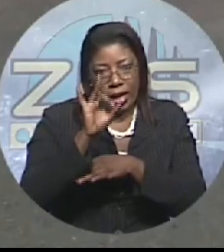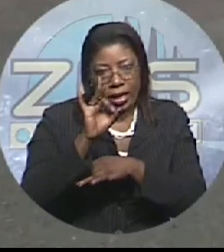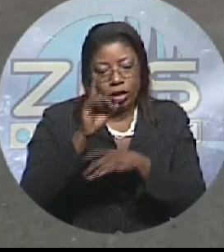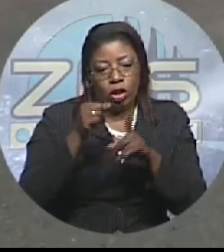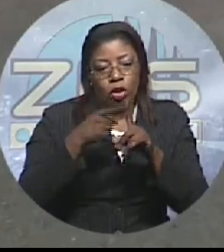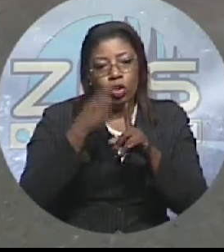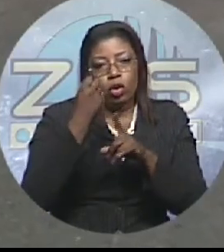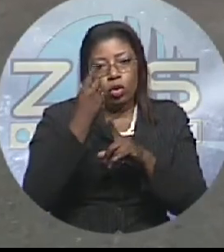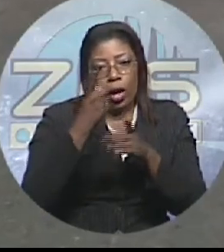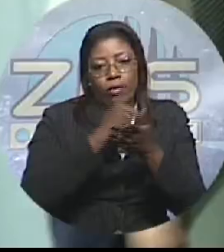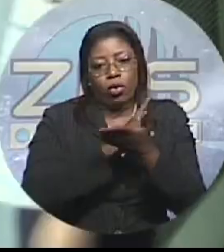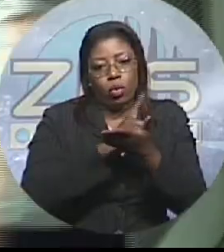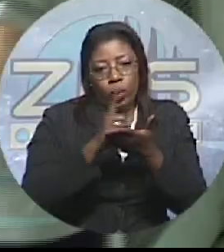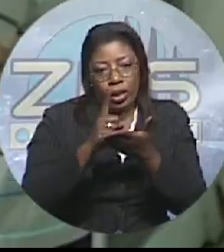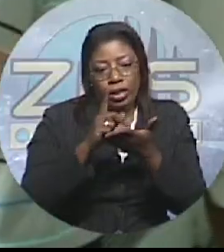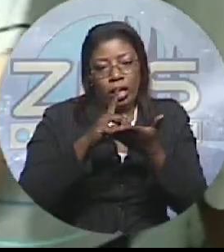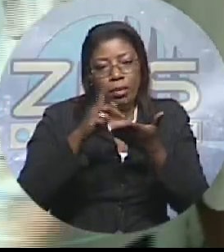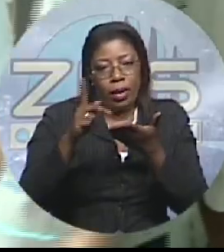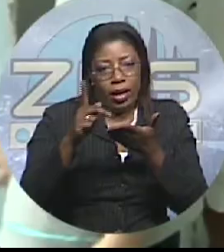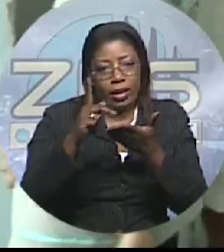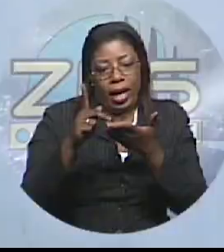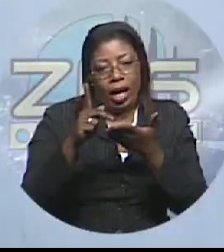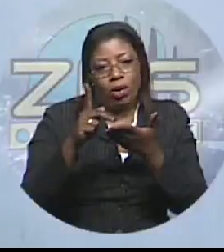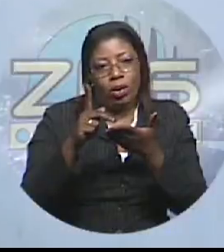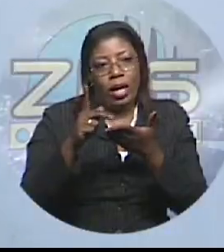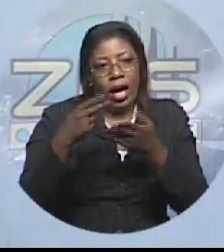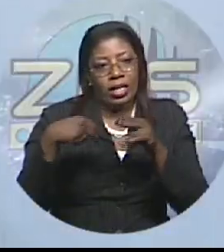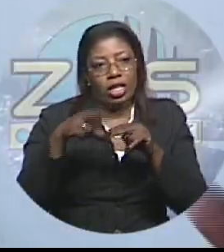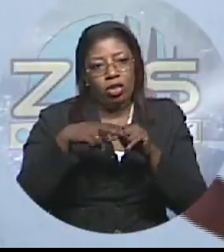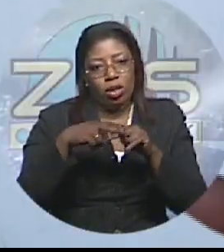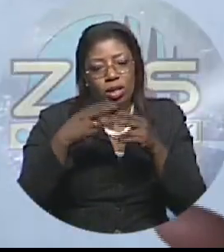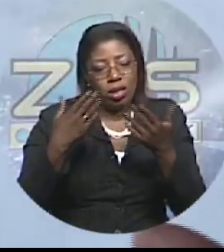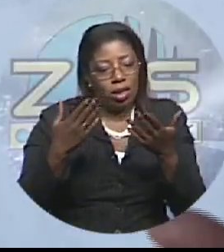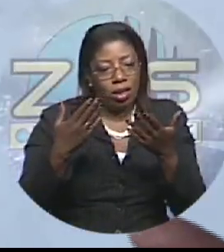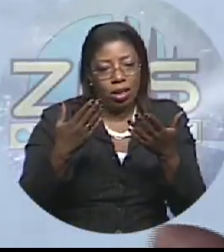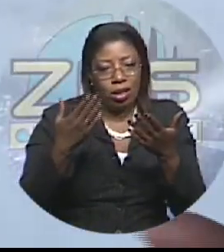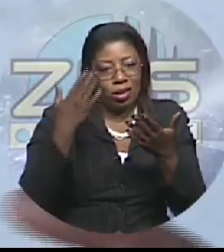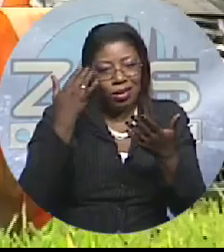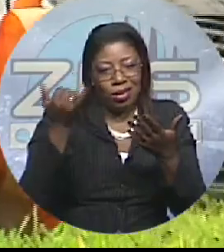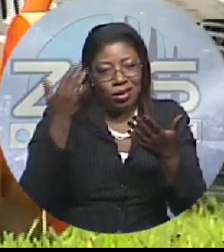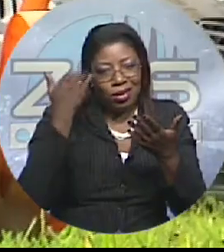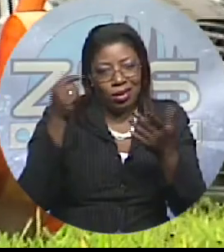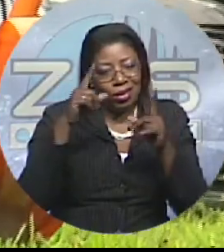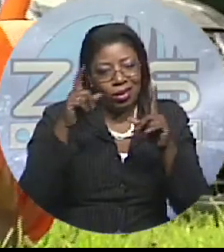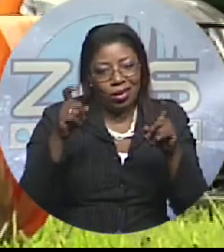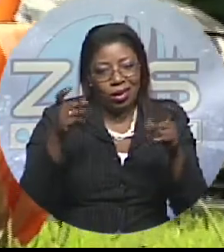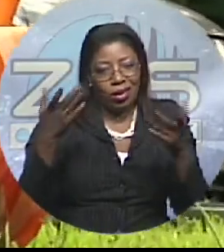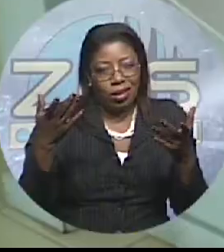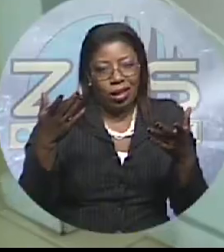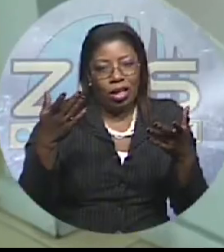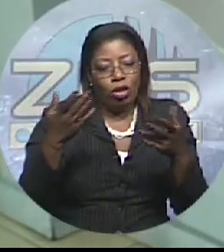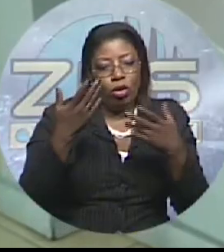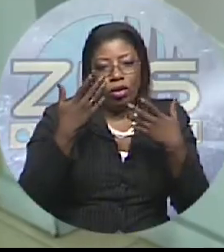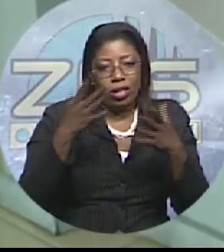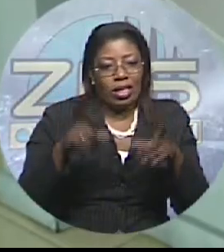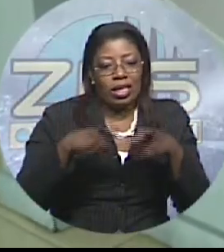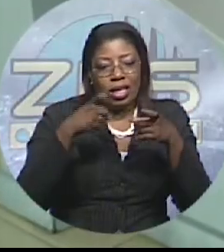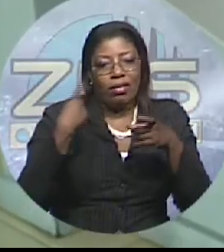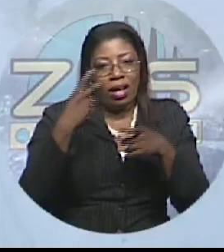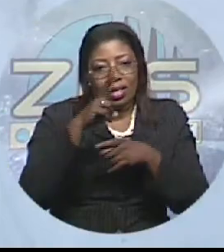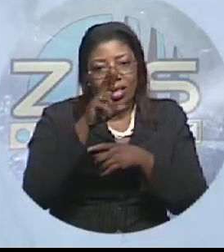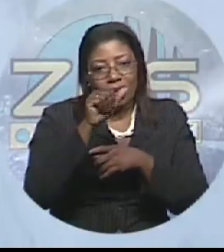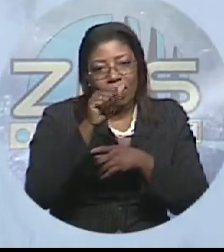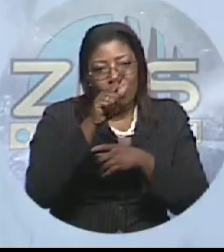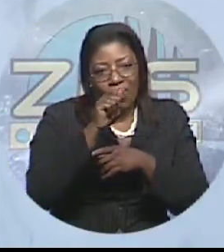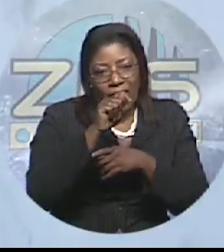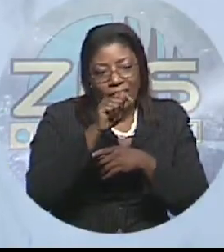the fee increase, garnering mixed reaction. Come on, they just put VAT on us. What's going on with that? $200? Man, come on. And